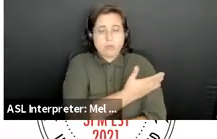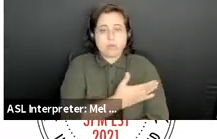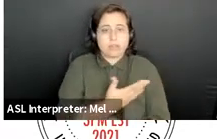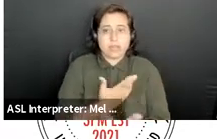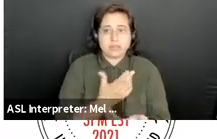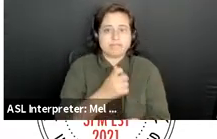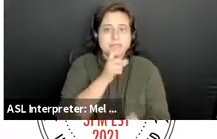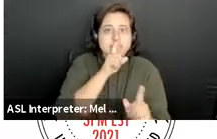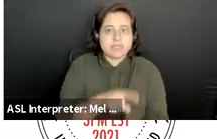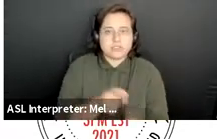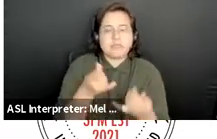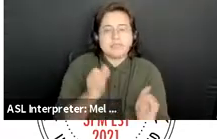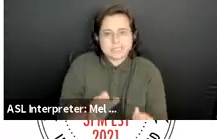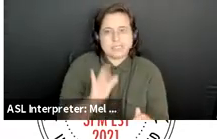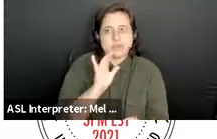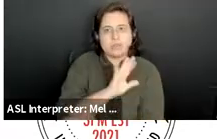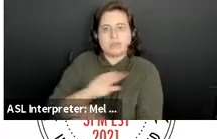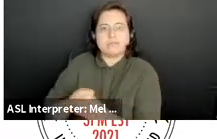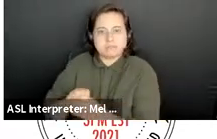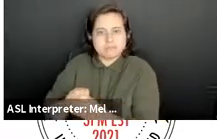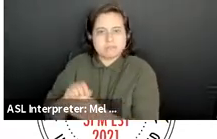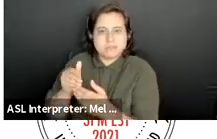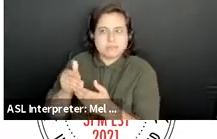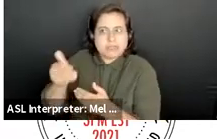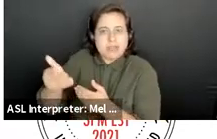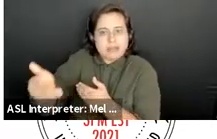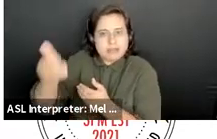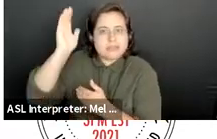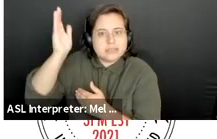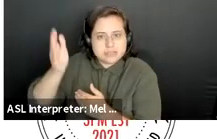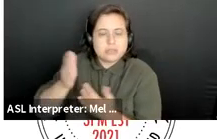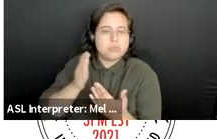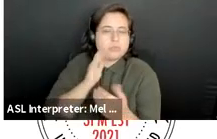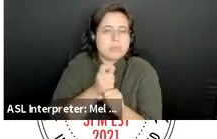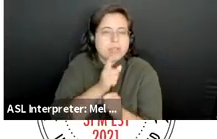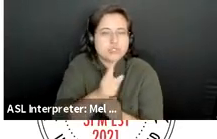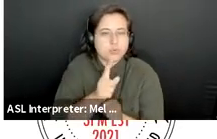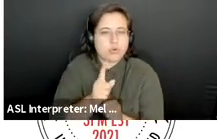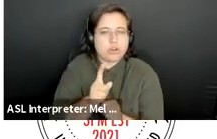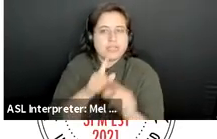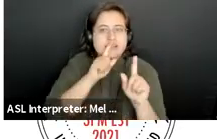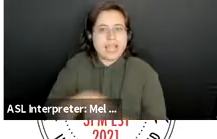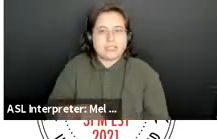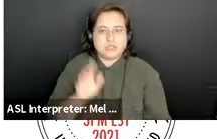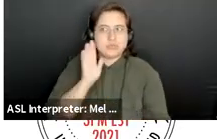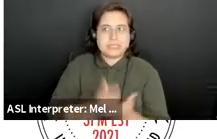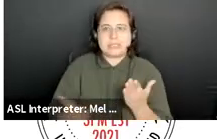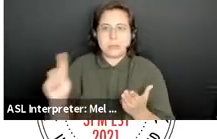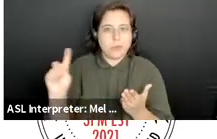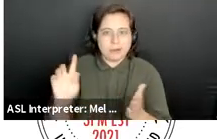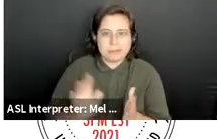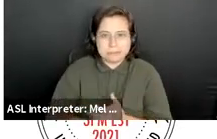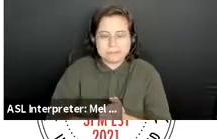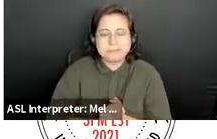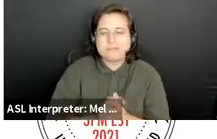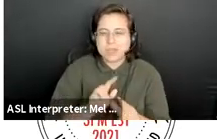really will help inform the guidance we're posting on Artists from Abroad and elsewhere. So we will make sure you can find the answers somewhere. But we've divided